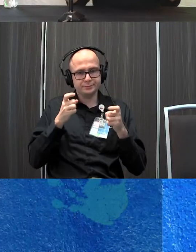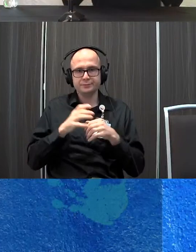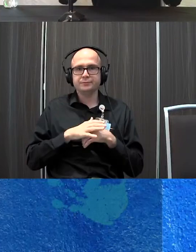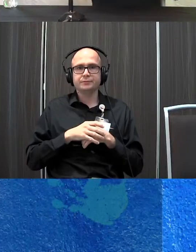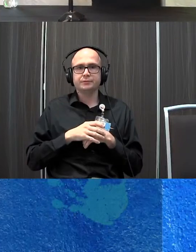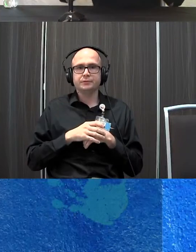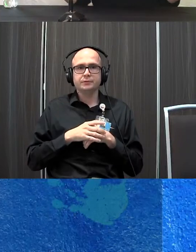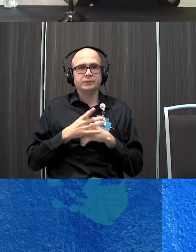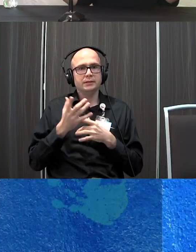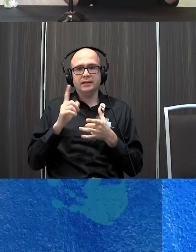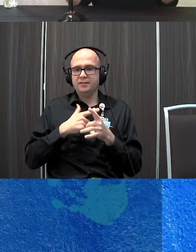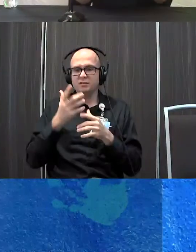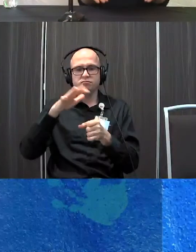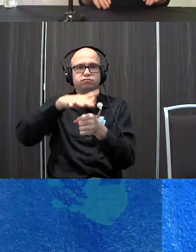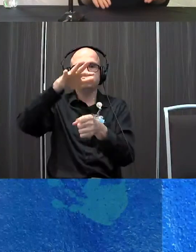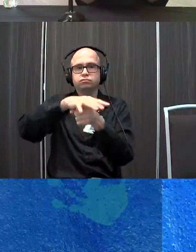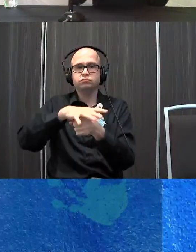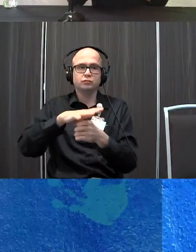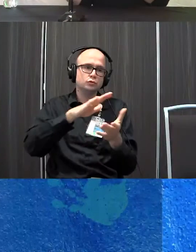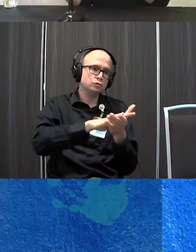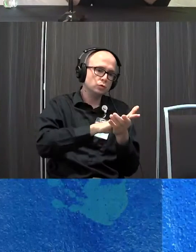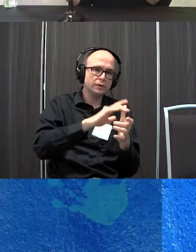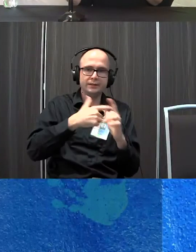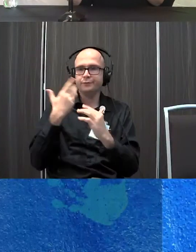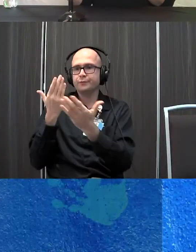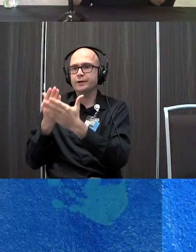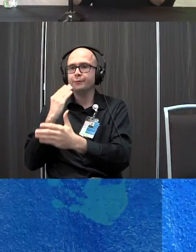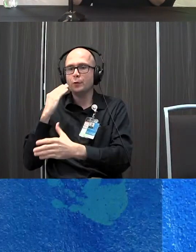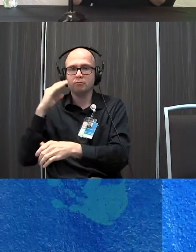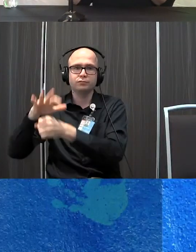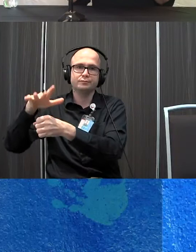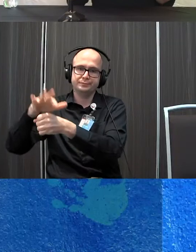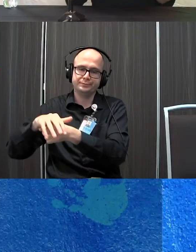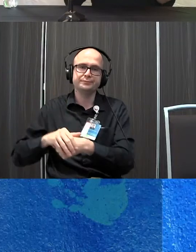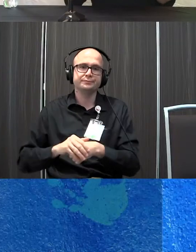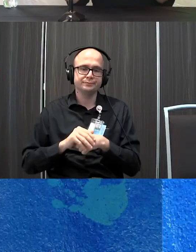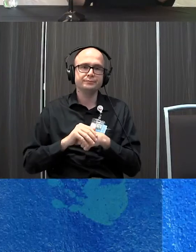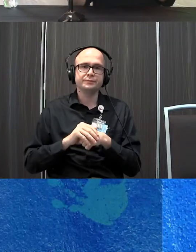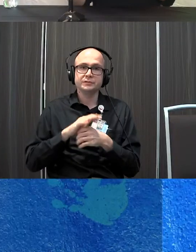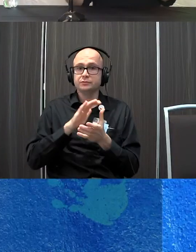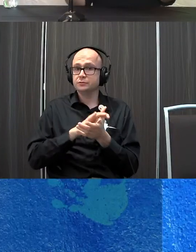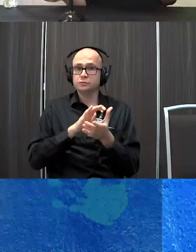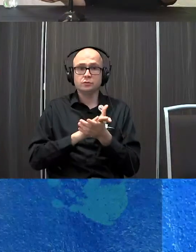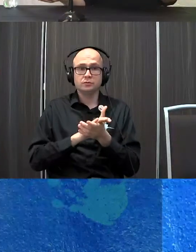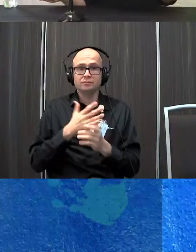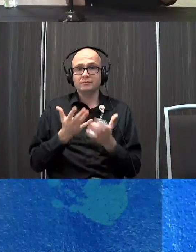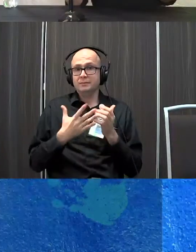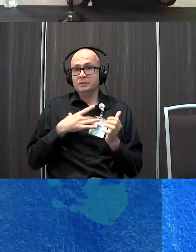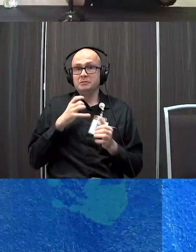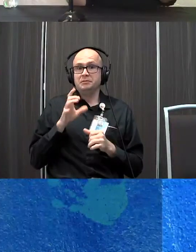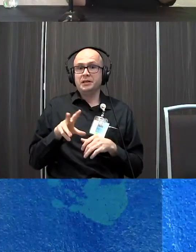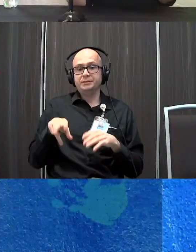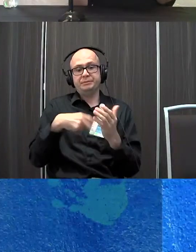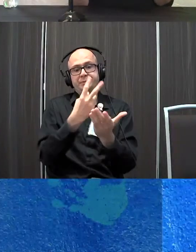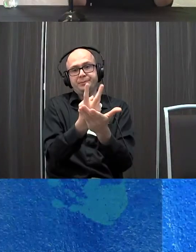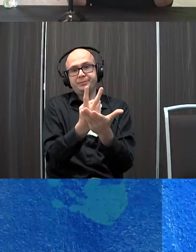she was having these huge meltdowns when she either at school or as soon as she got home. So the school might not like having her to lay